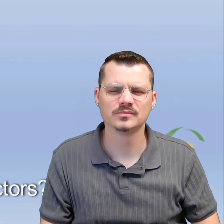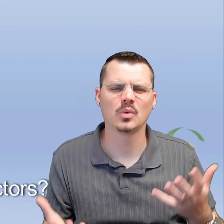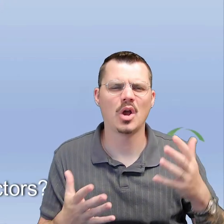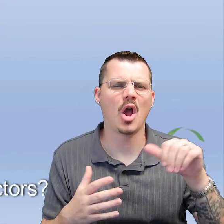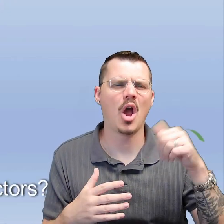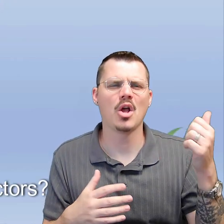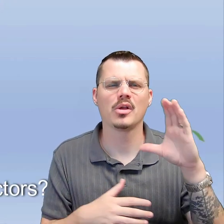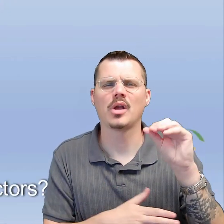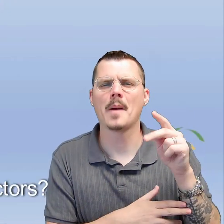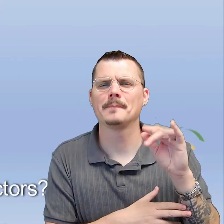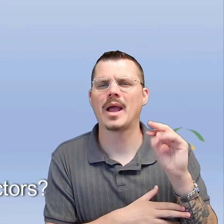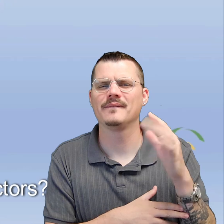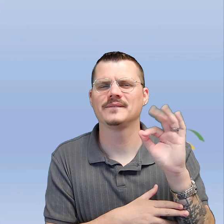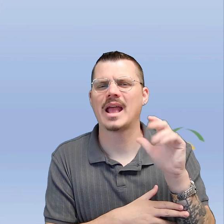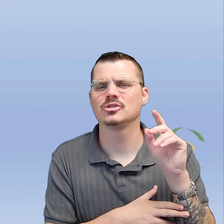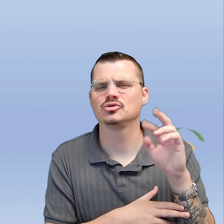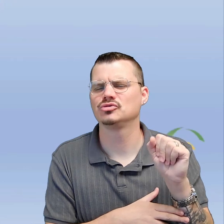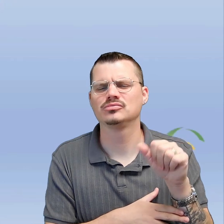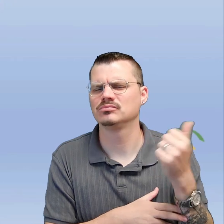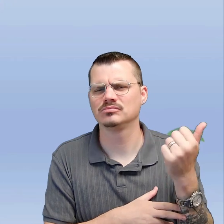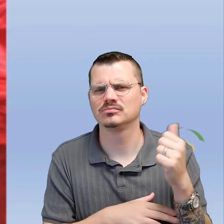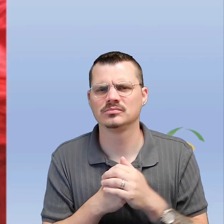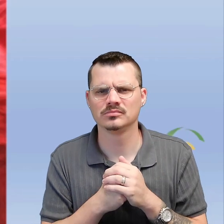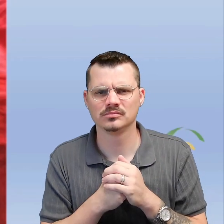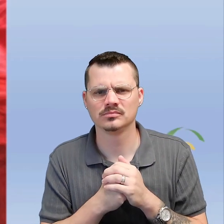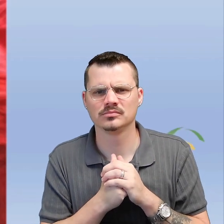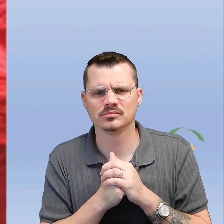What are some other compounding factors?